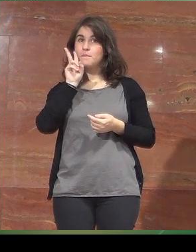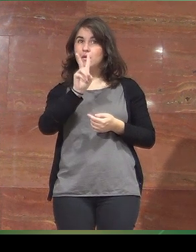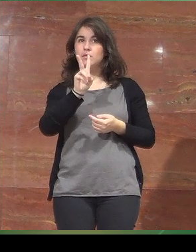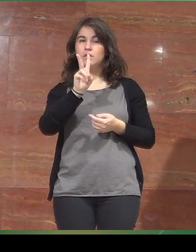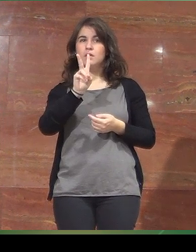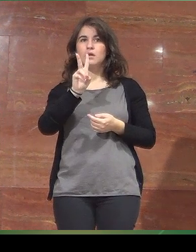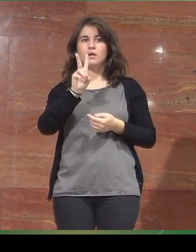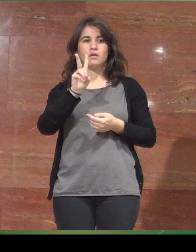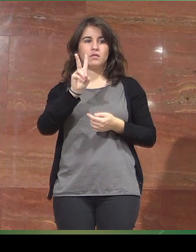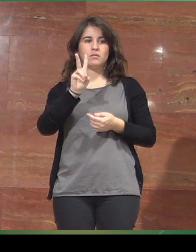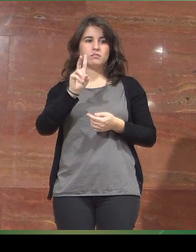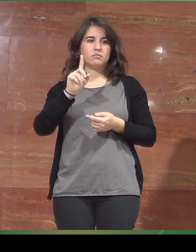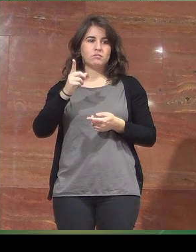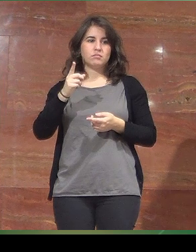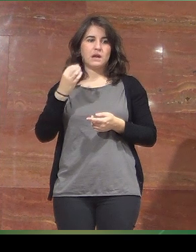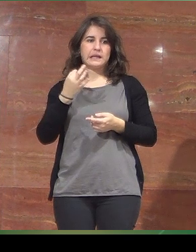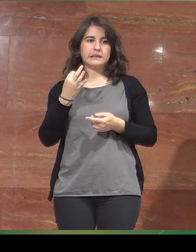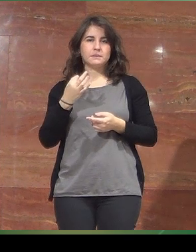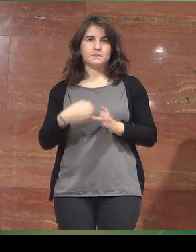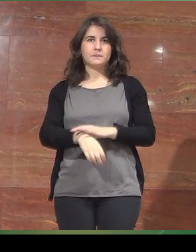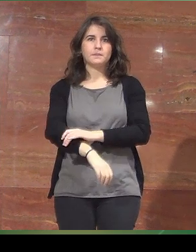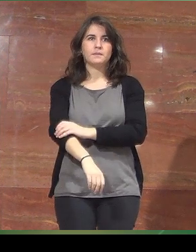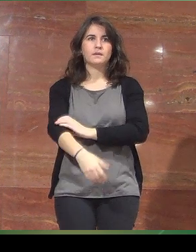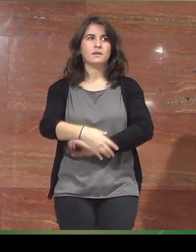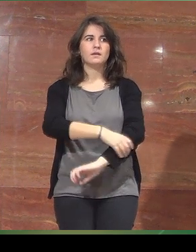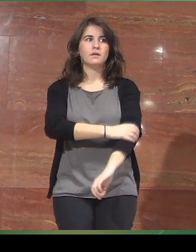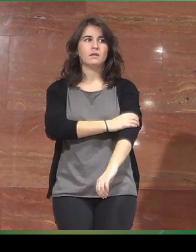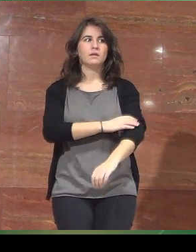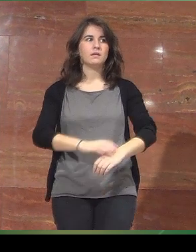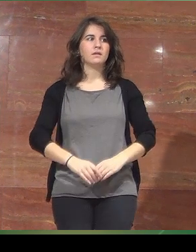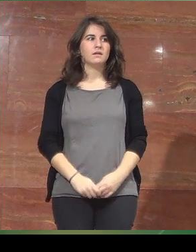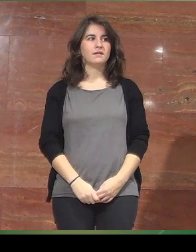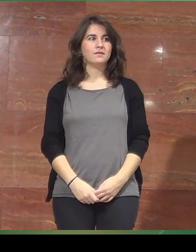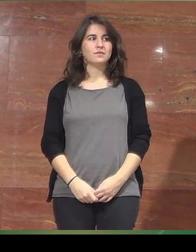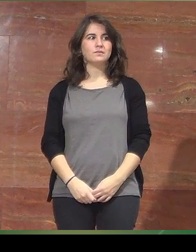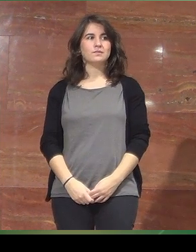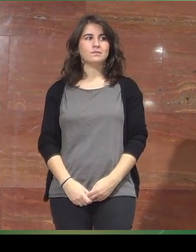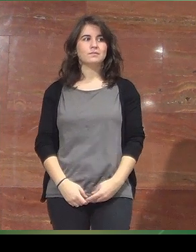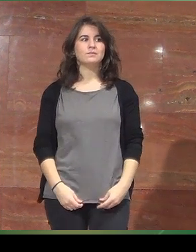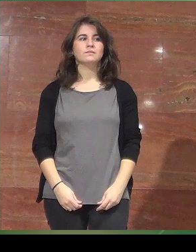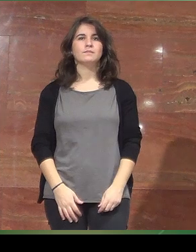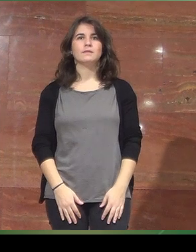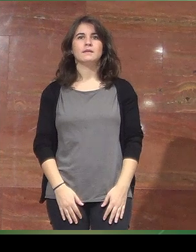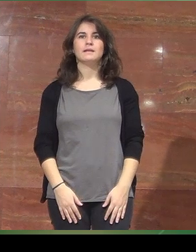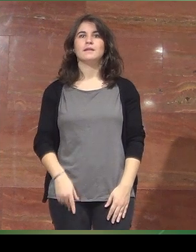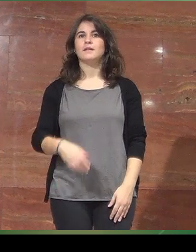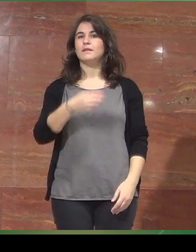of men and women toilets in a restaurant. In each restaurant, you have another